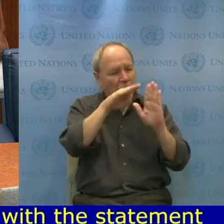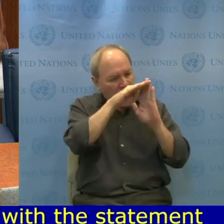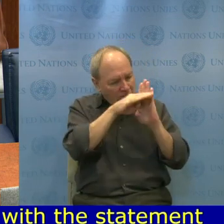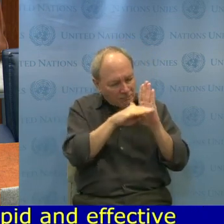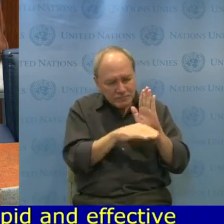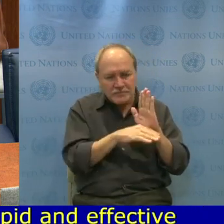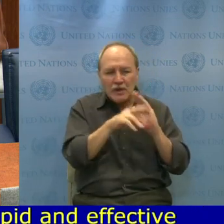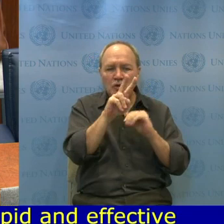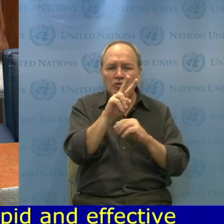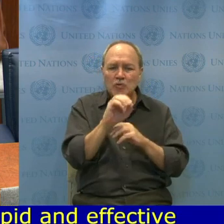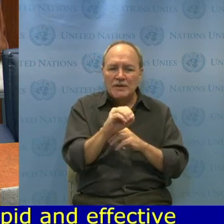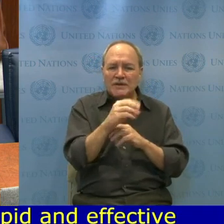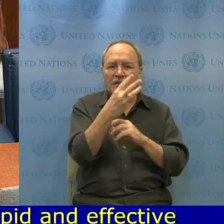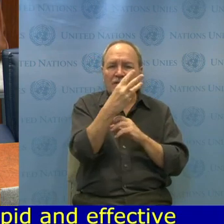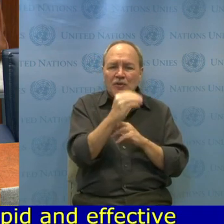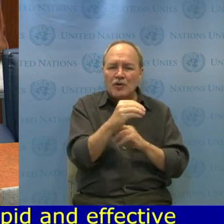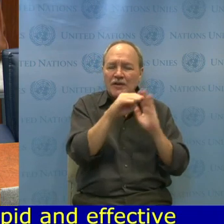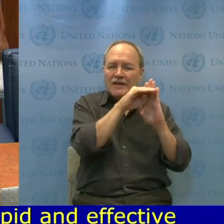Agenda,